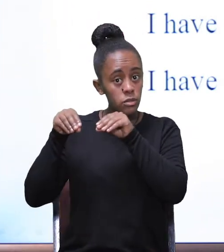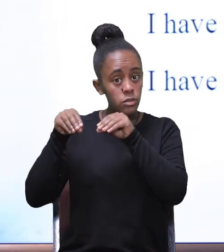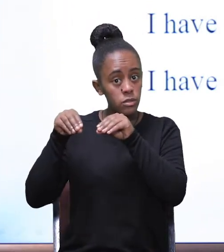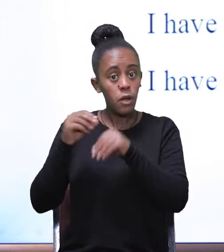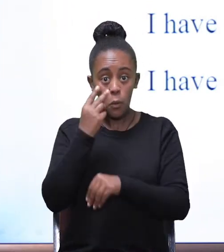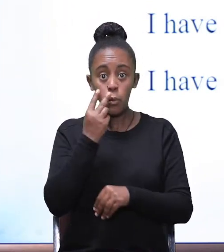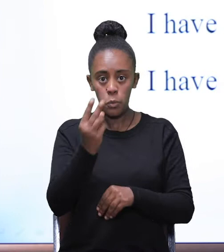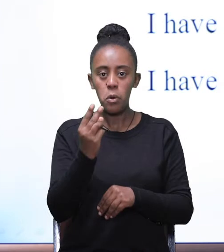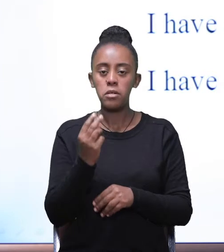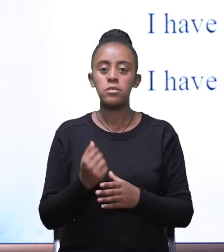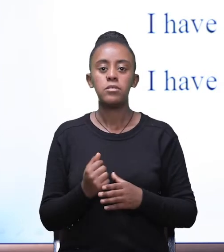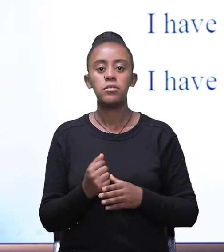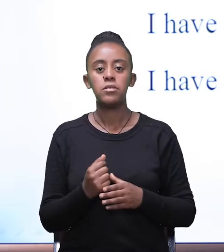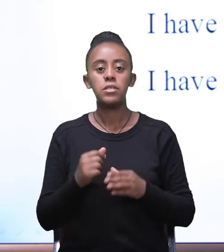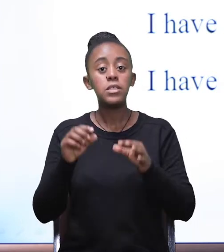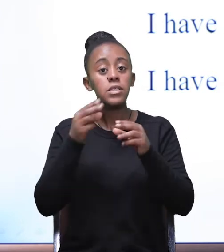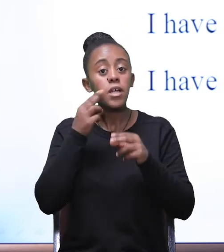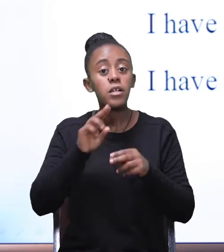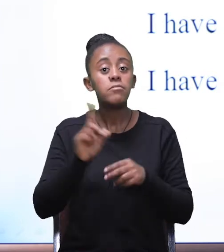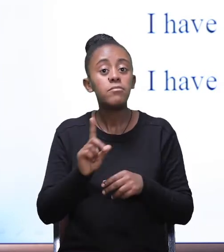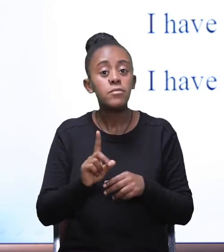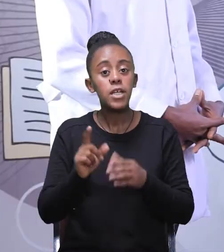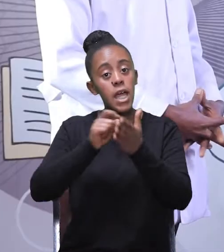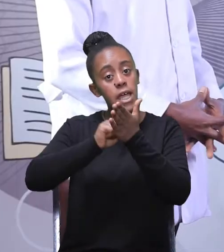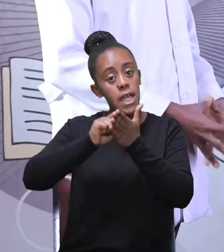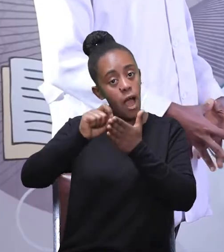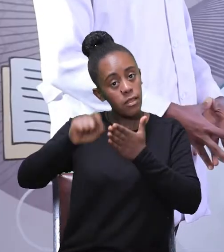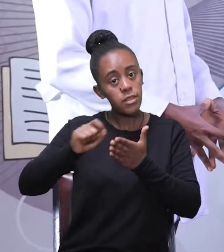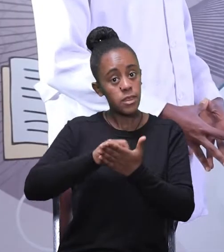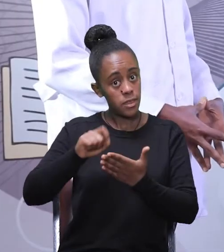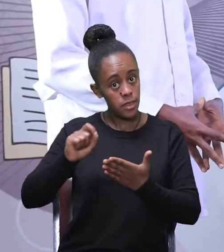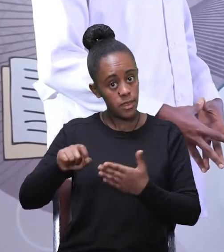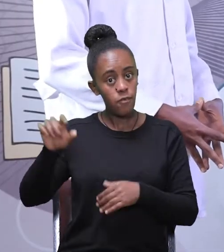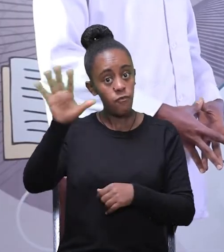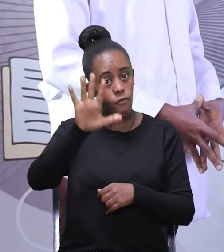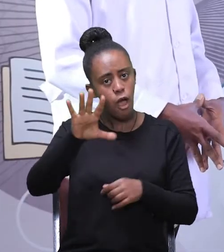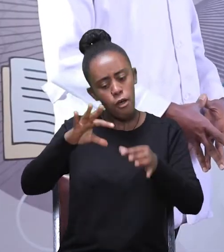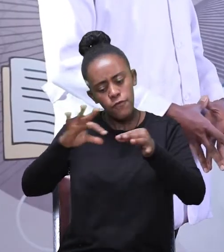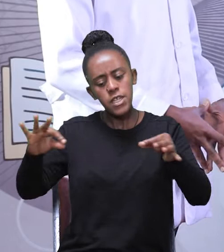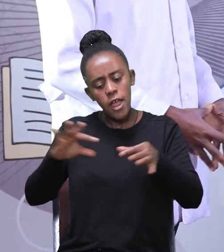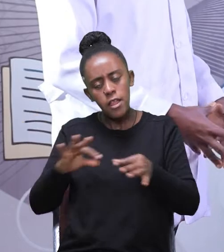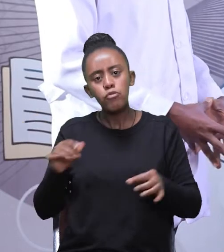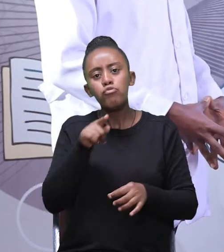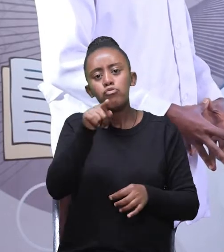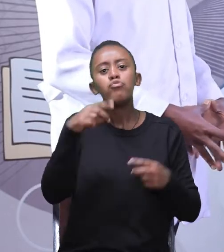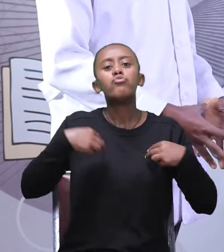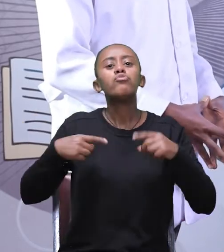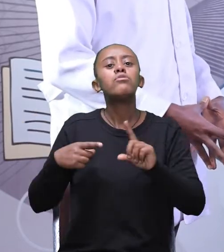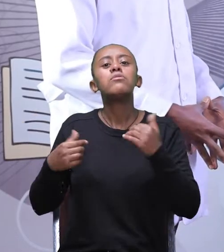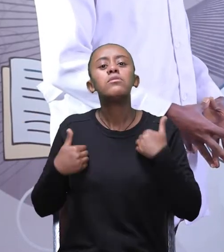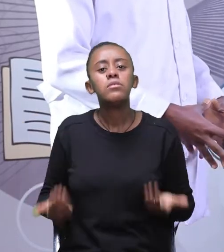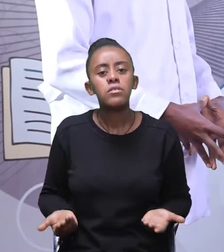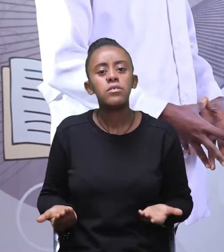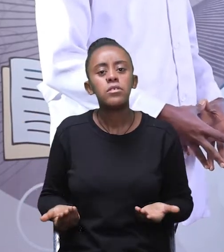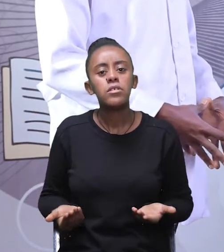one. The instruction, it says what? Write 5 sentences about what you have. Write